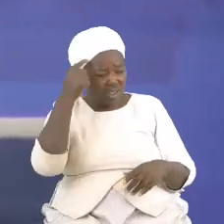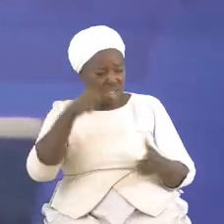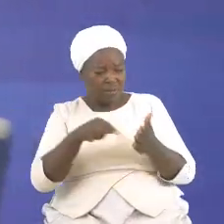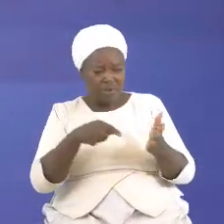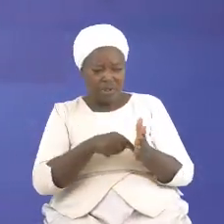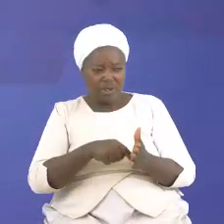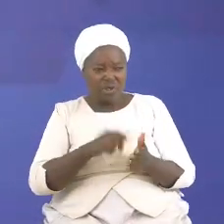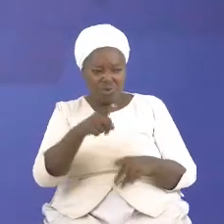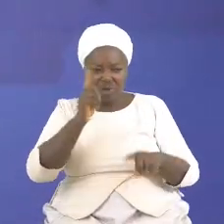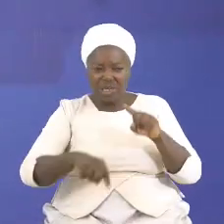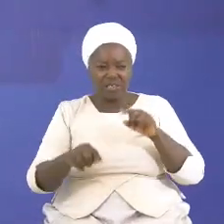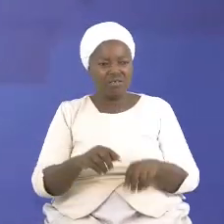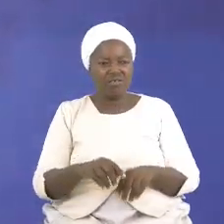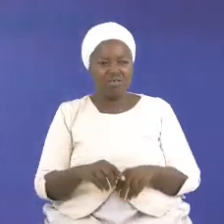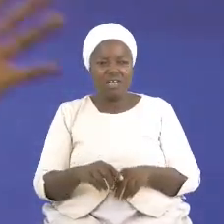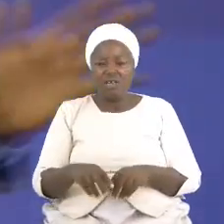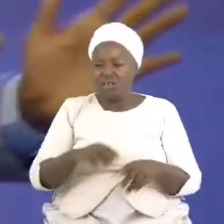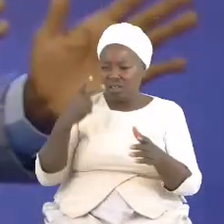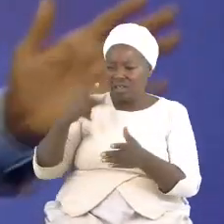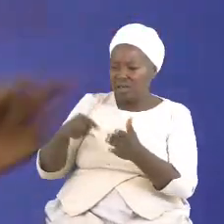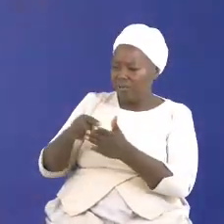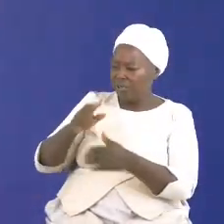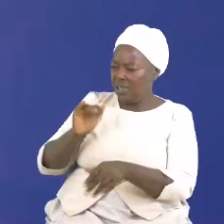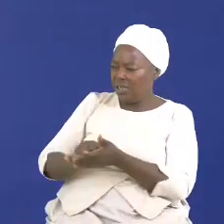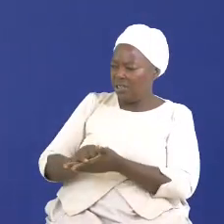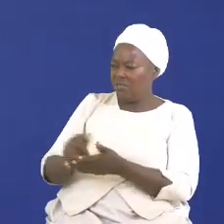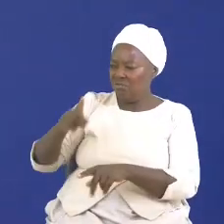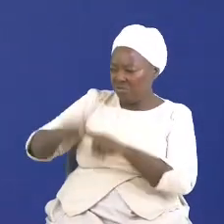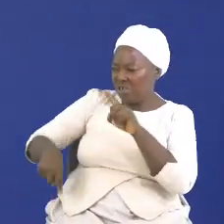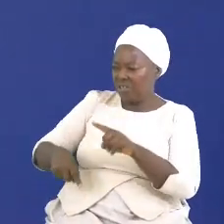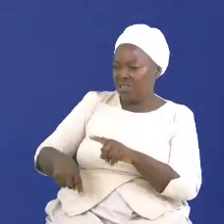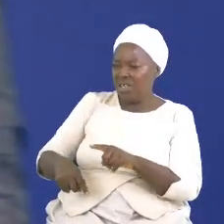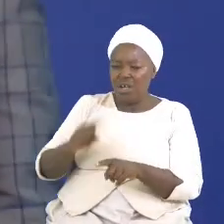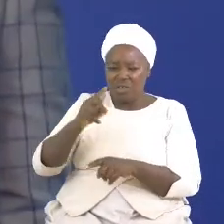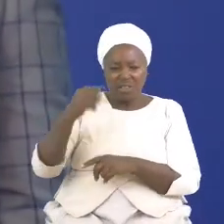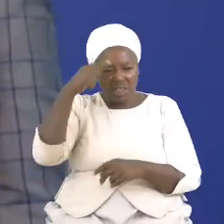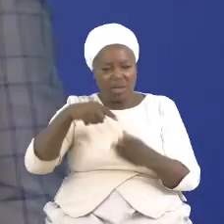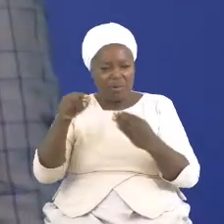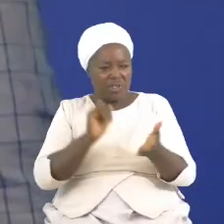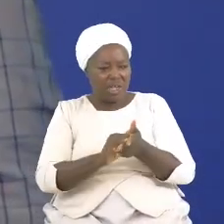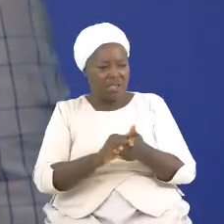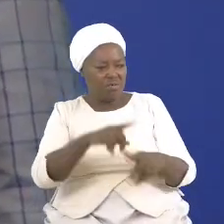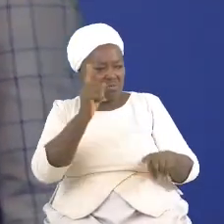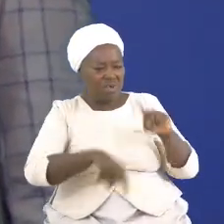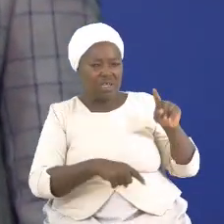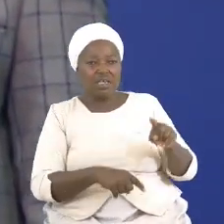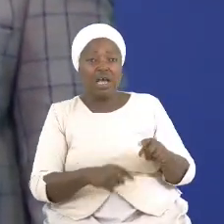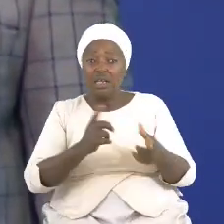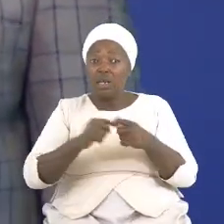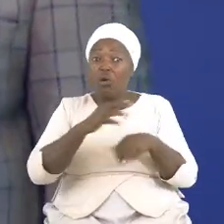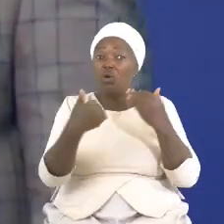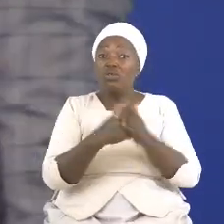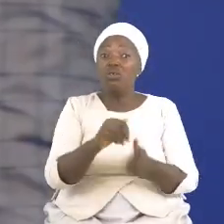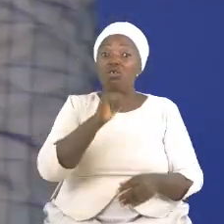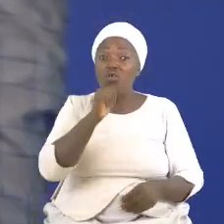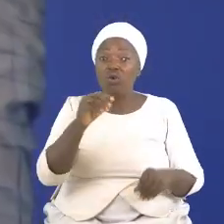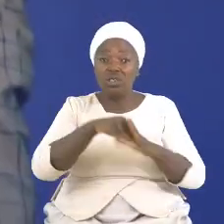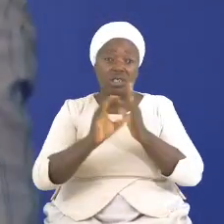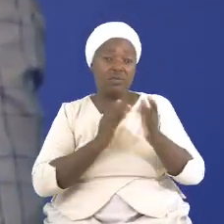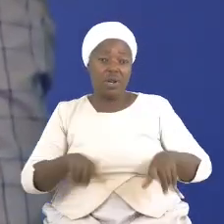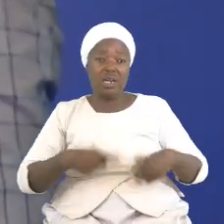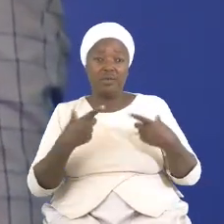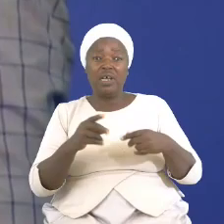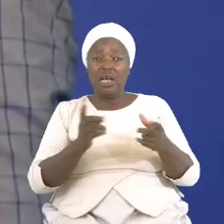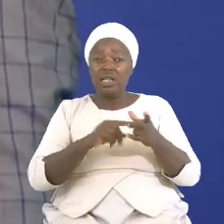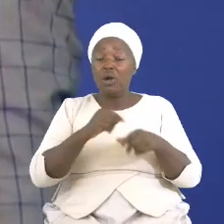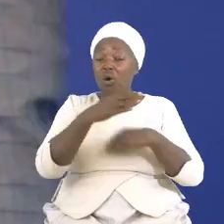that, you could not. Think about that, you could not. And the knots in our lives are the things that